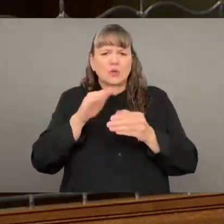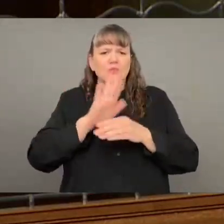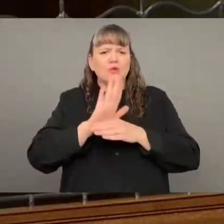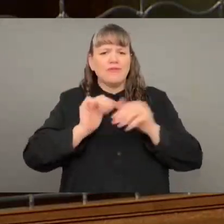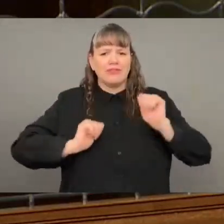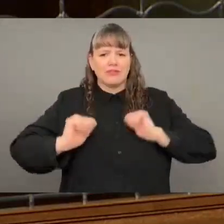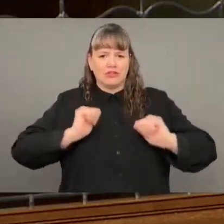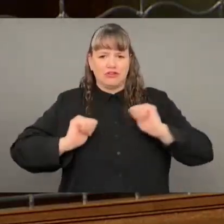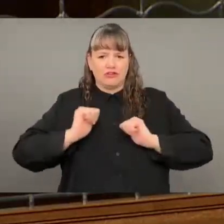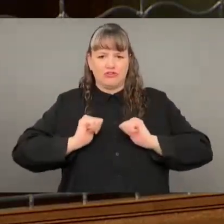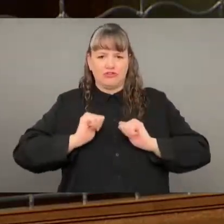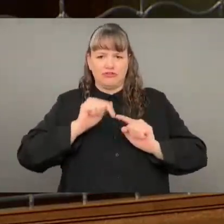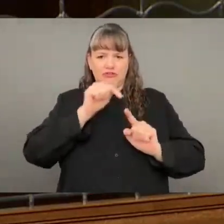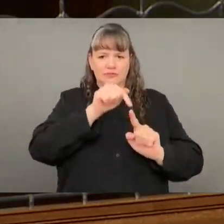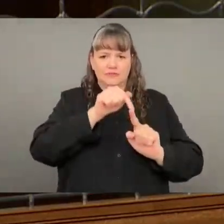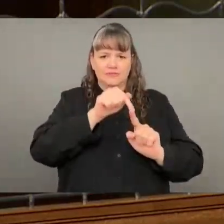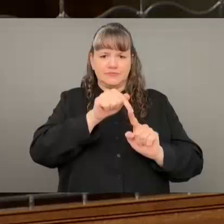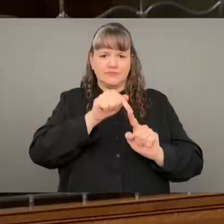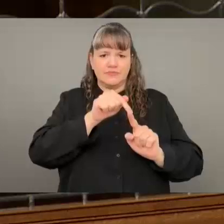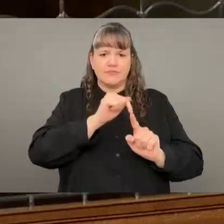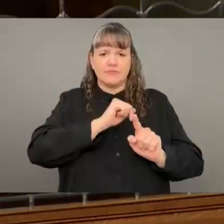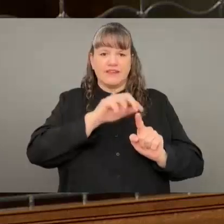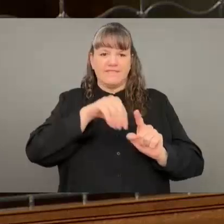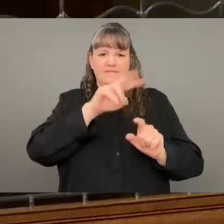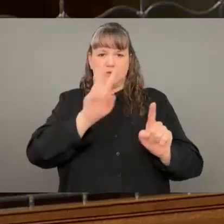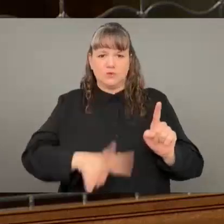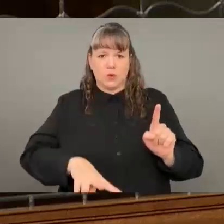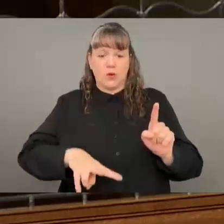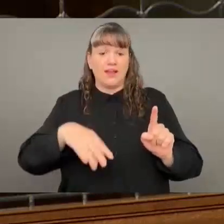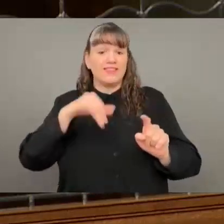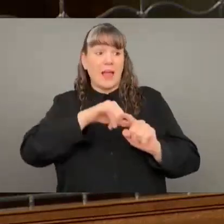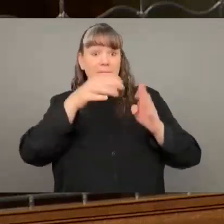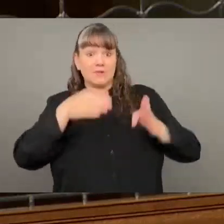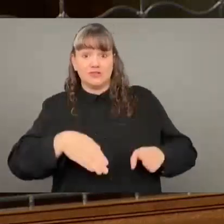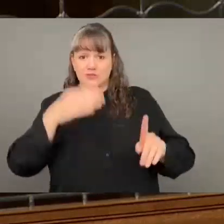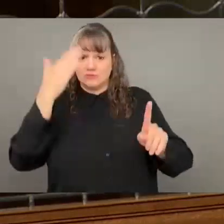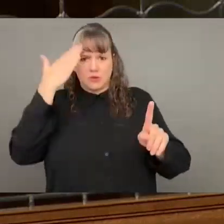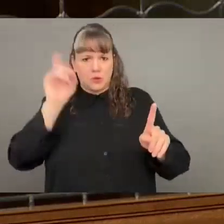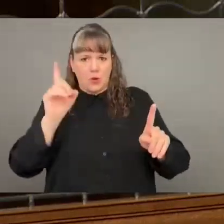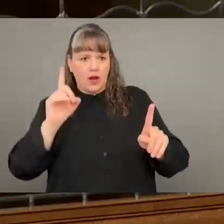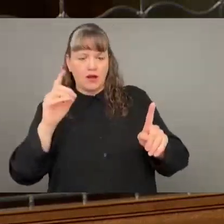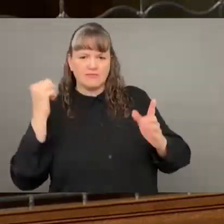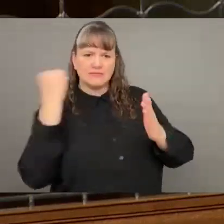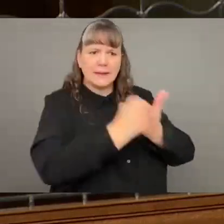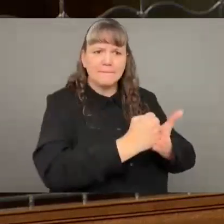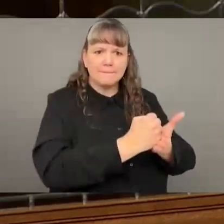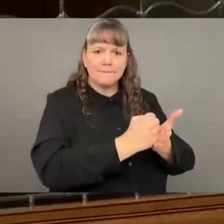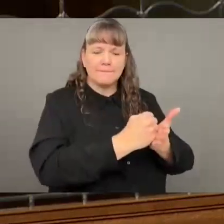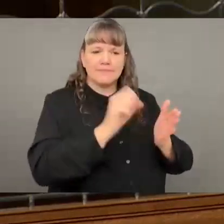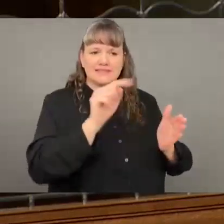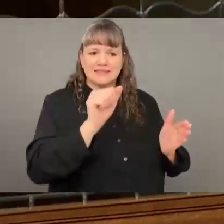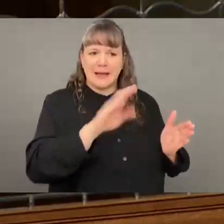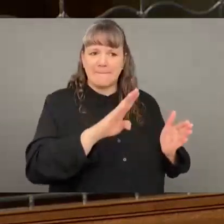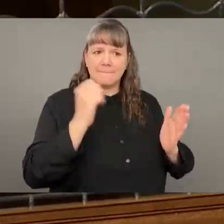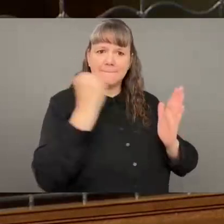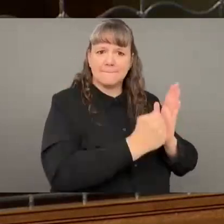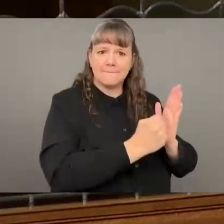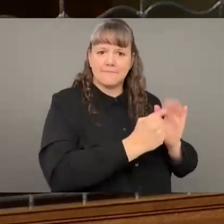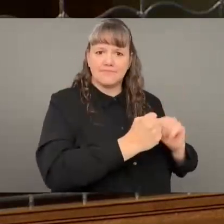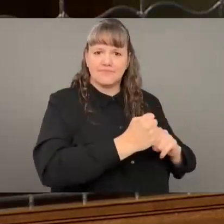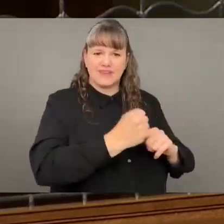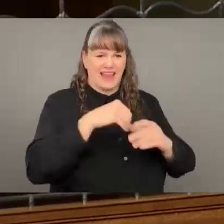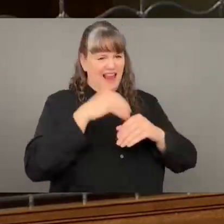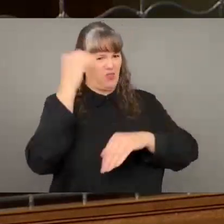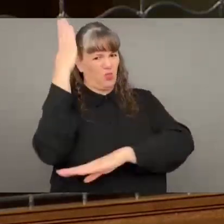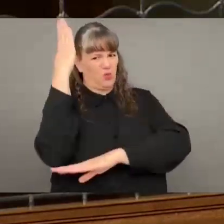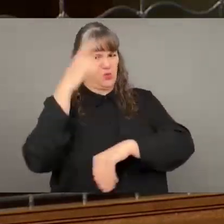completely unprovoked attack. It happened at noon in the heart of our capital city. Why has this Premier allowed British Columbia to turn